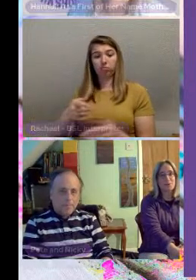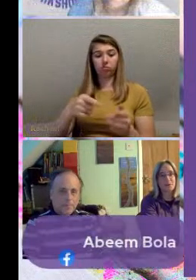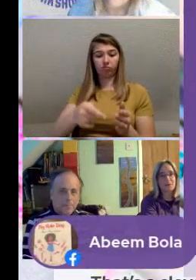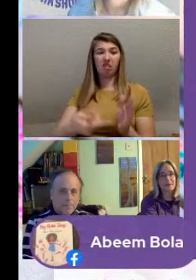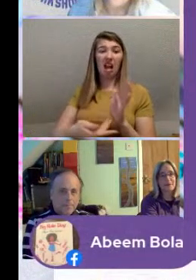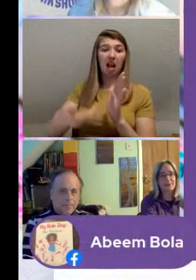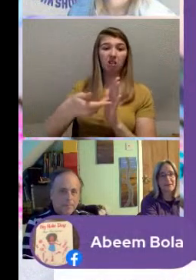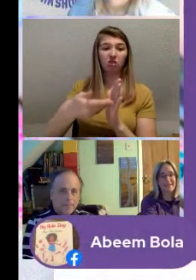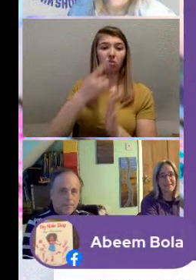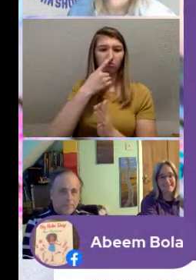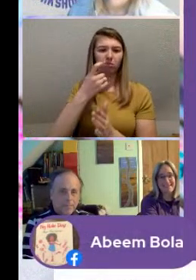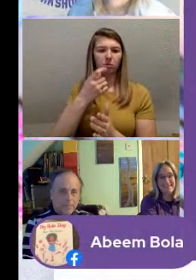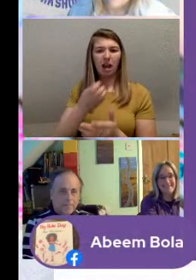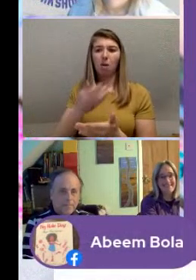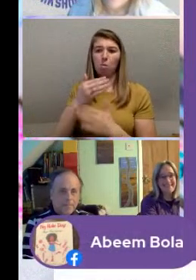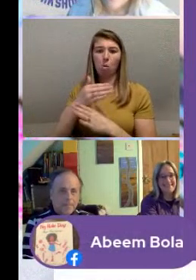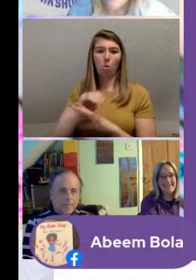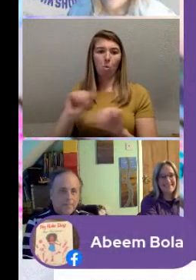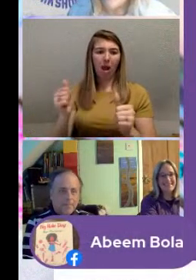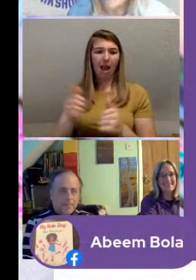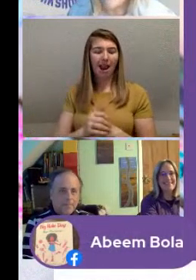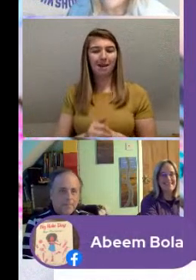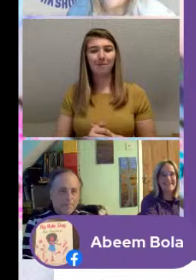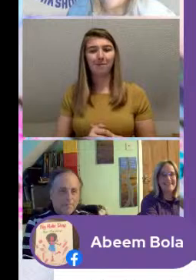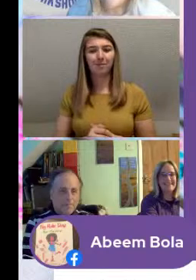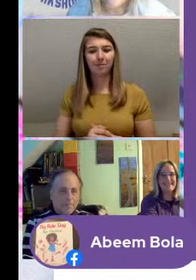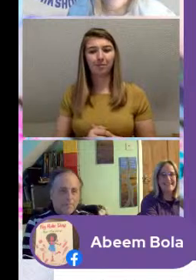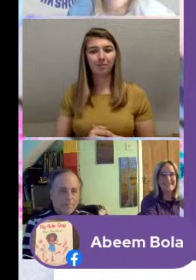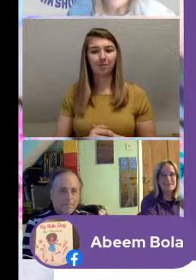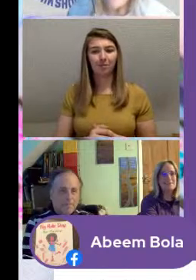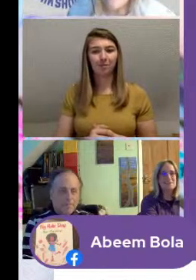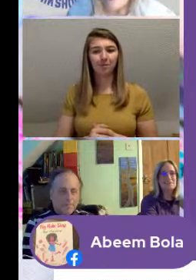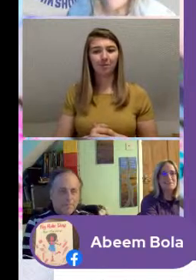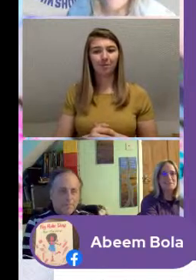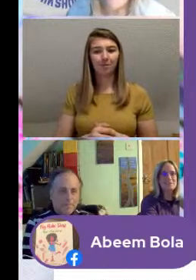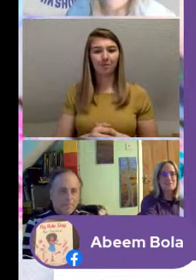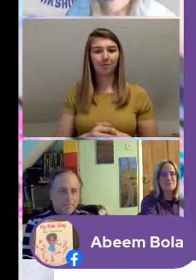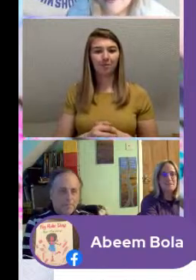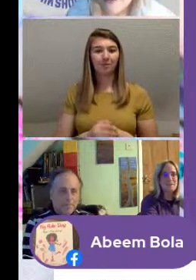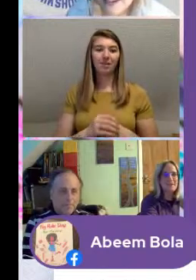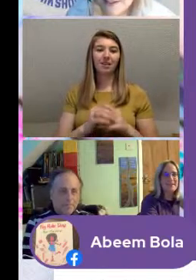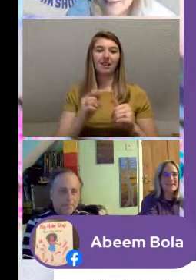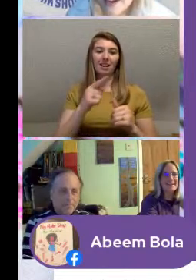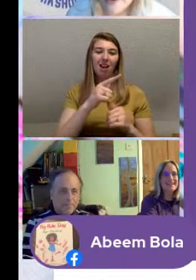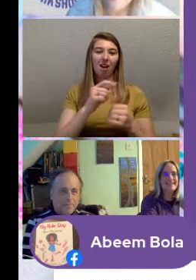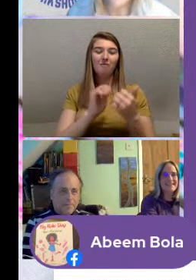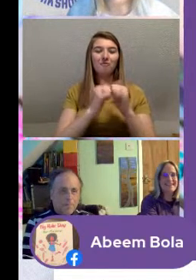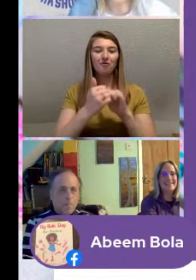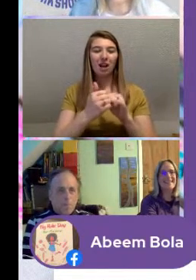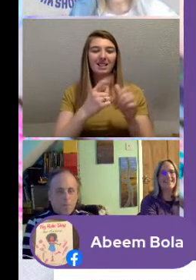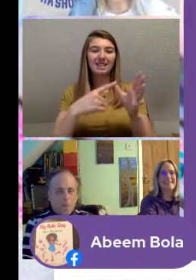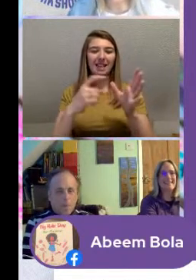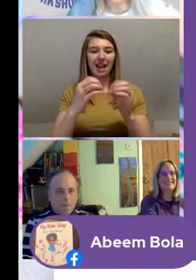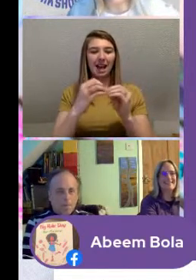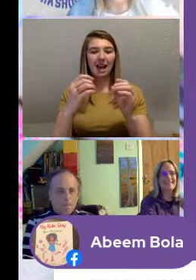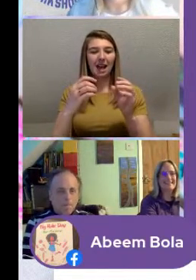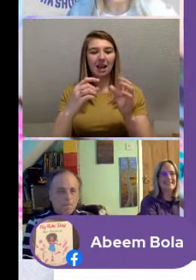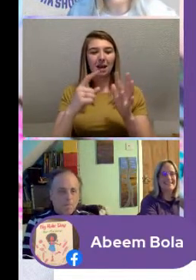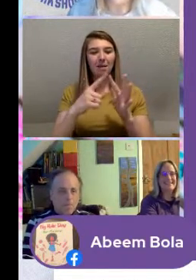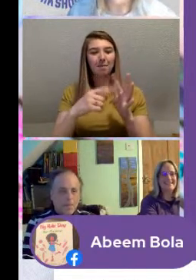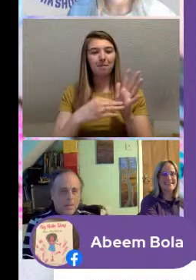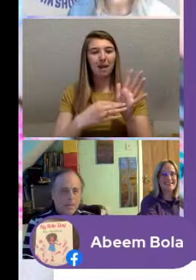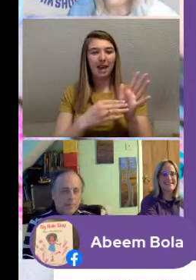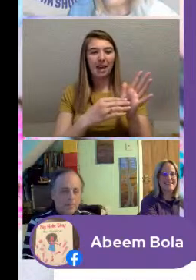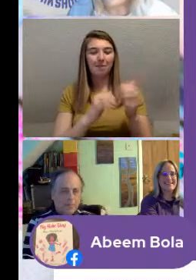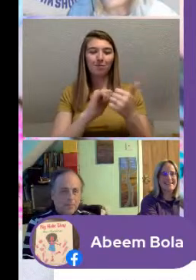sort of can work quite well like that. Yes, excellent. Oh, hi Abeem, my friend Abeem's here as well. I've been promoting her book